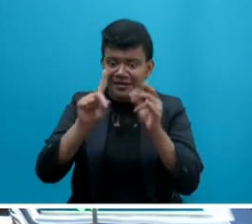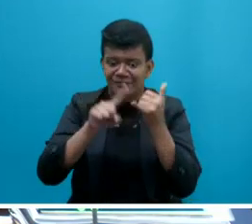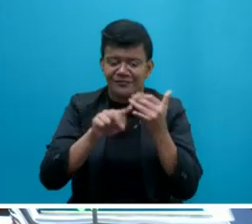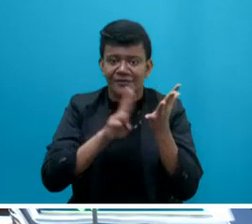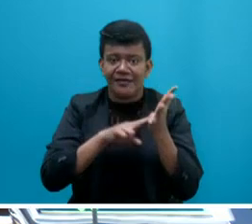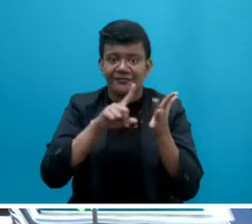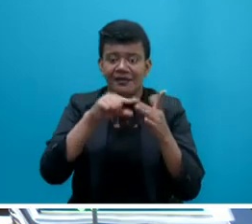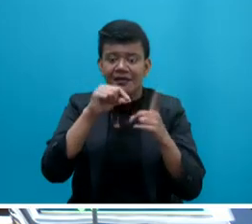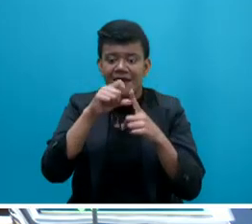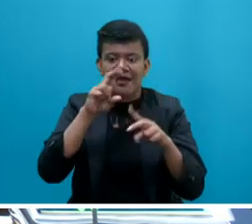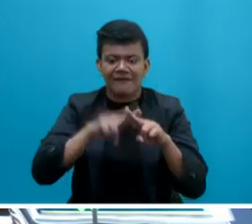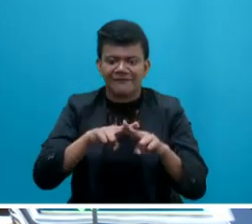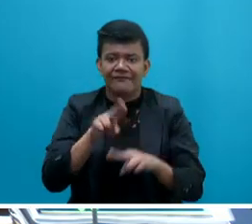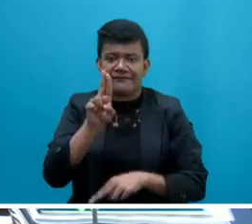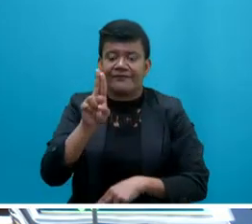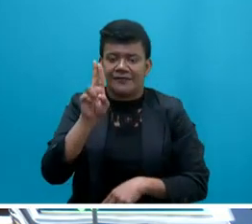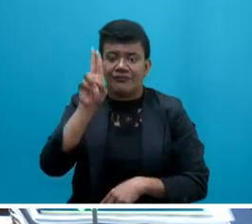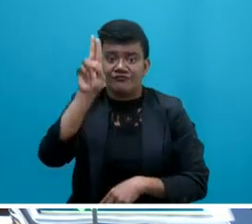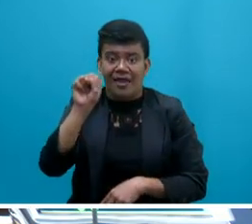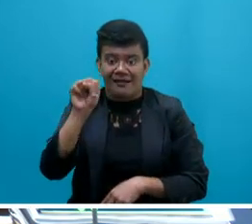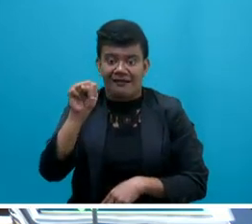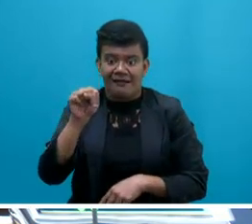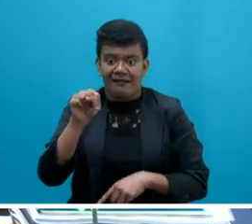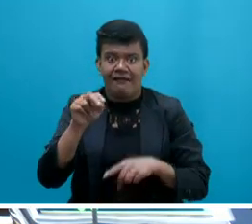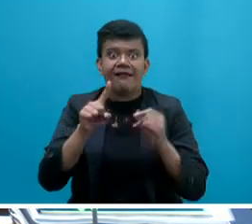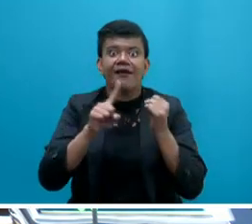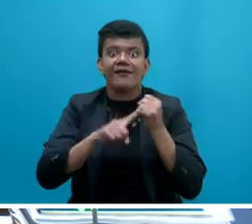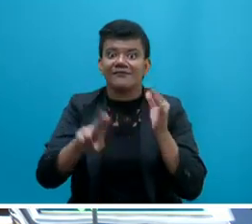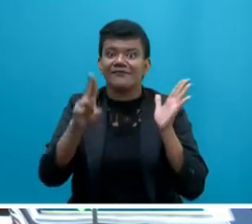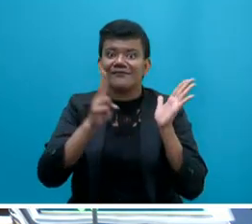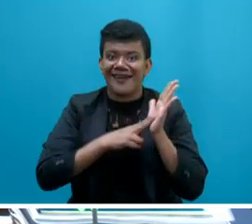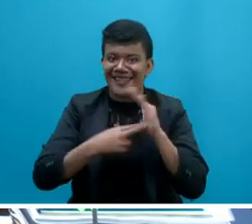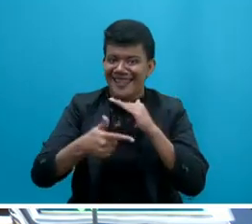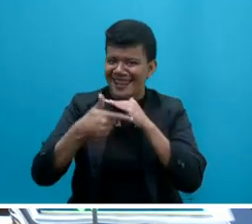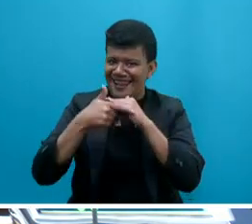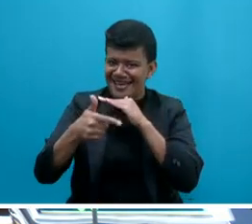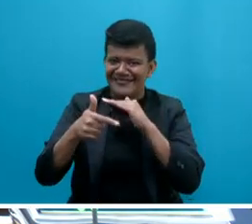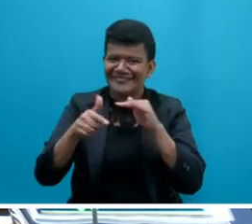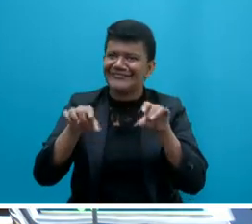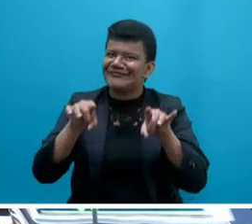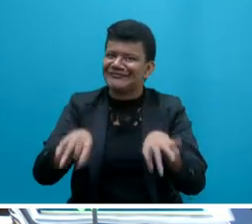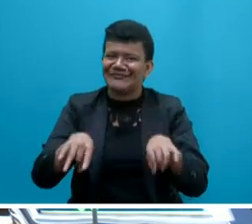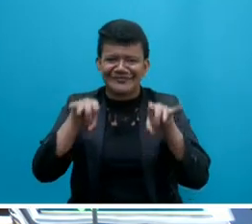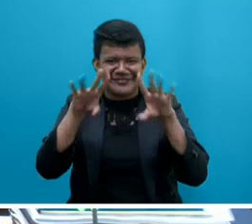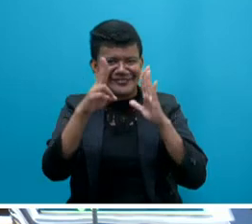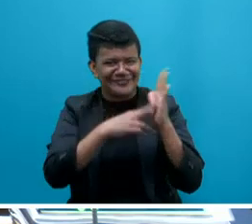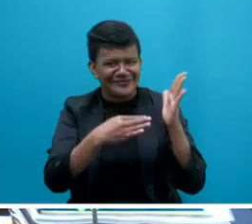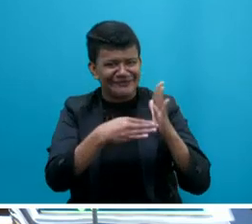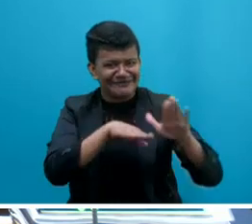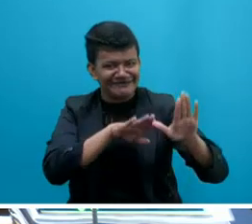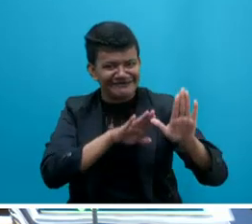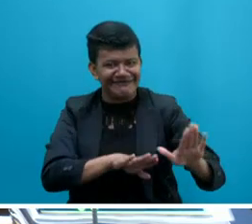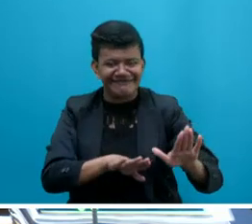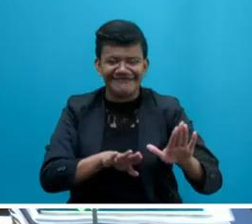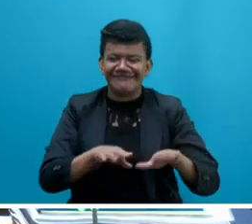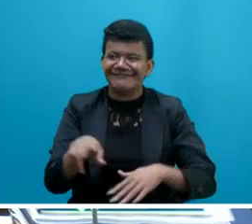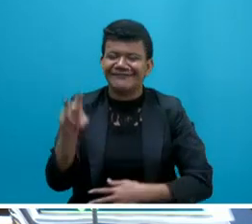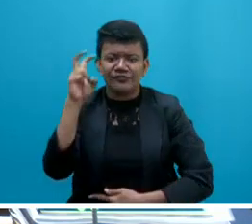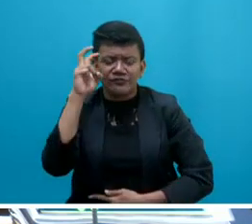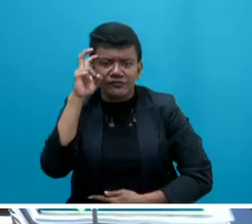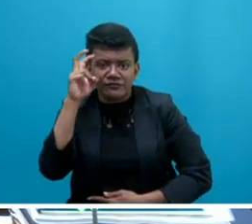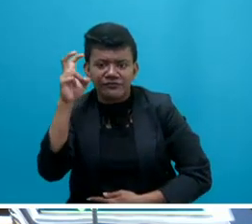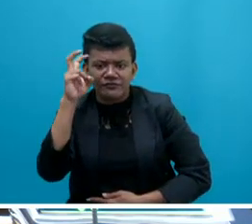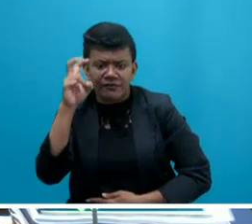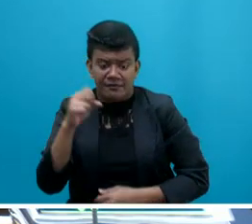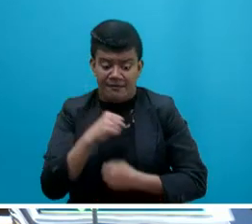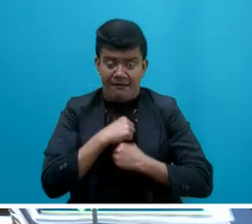can support well and maintain. We have worked very closely with Australia and New Zealand in preparing our troops to the high standards required by